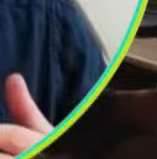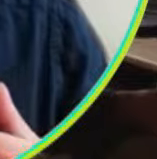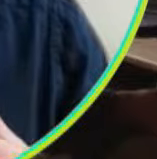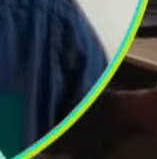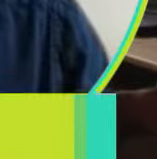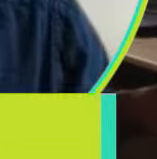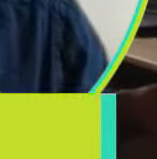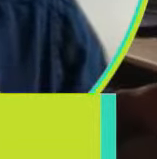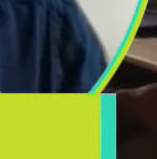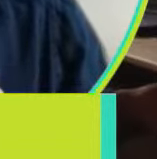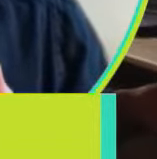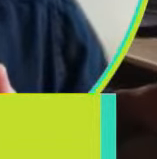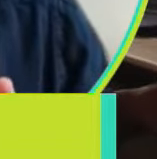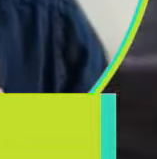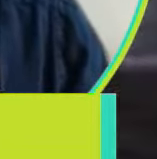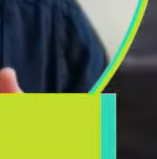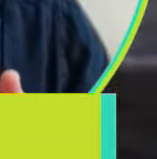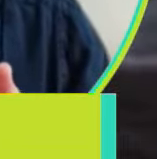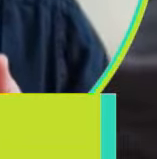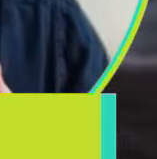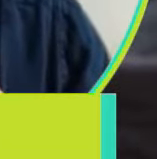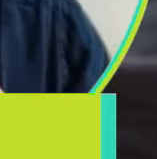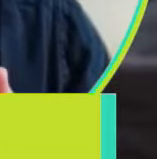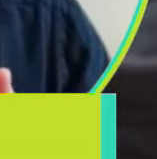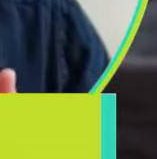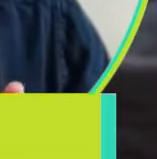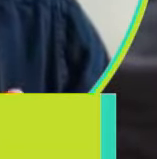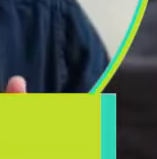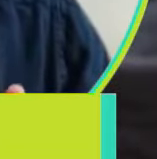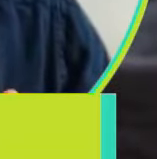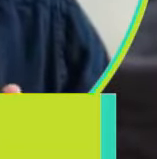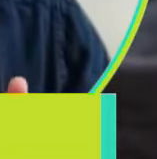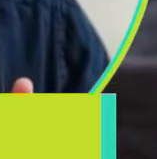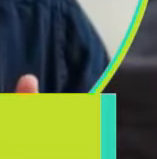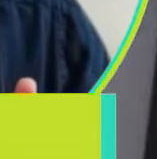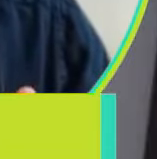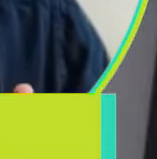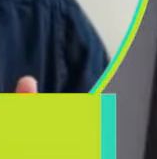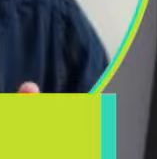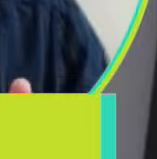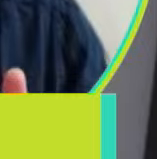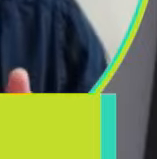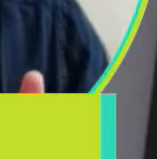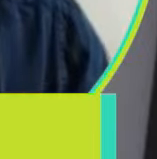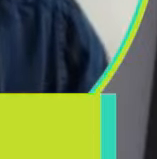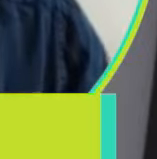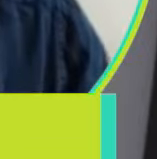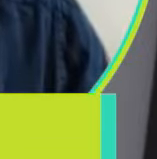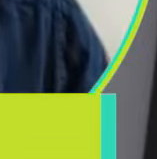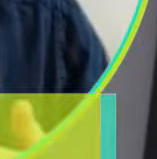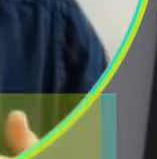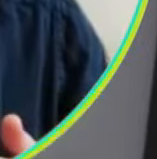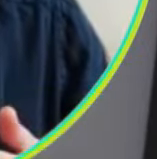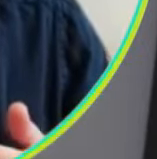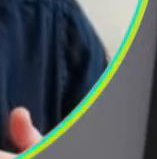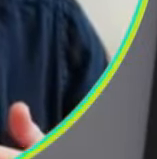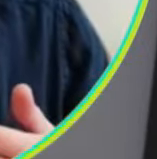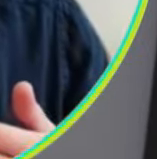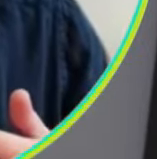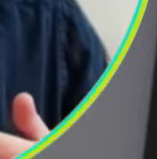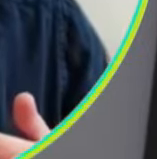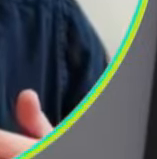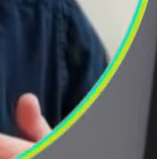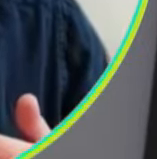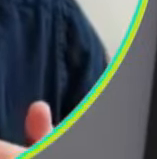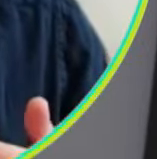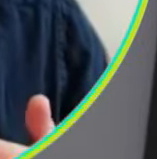The best solution is not to ban AI technologies, but instead to determine with students the most effective methods to create high-quality